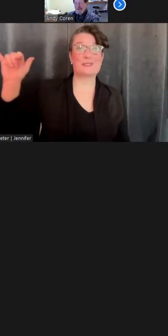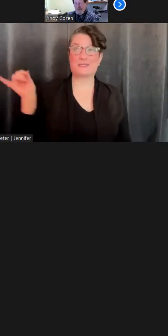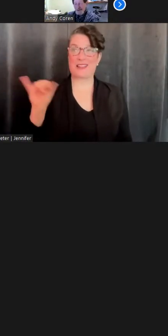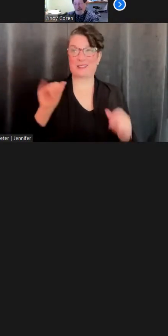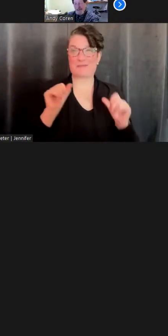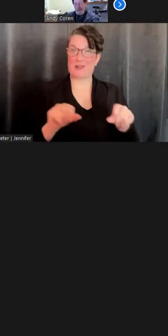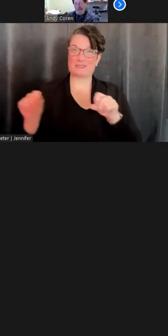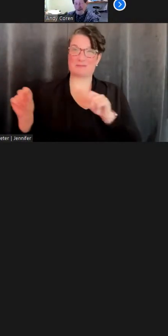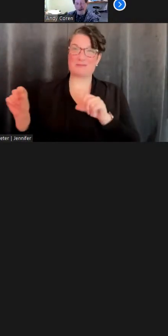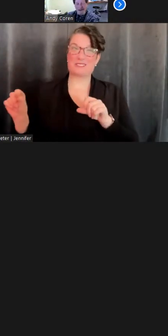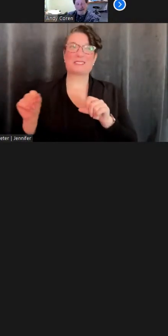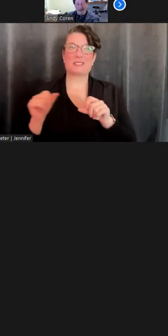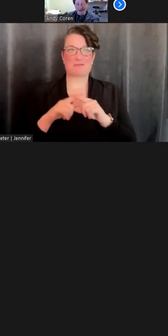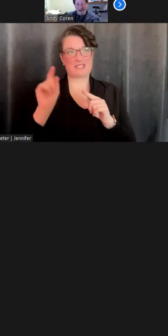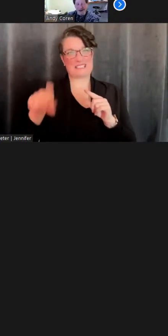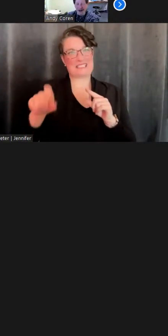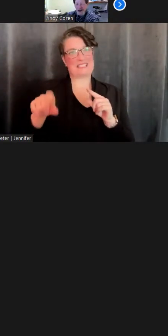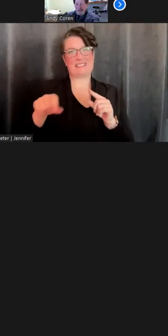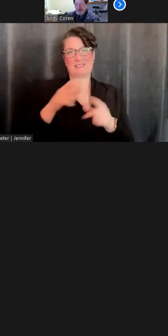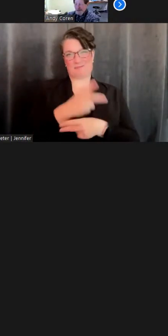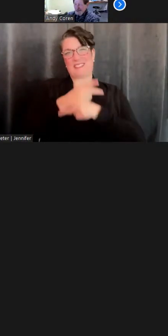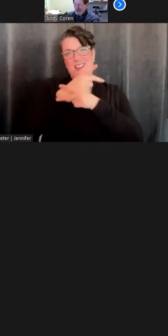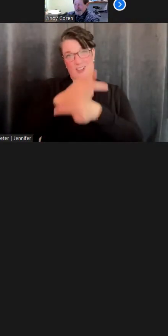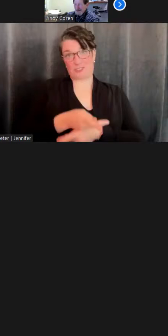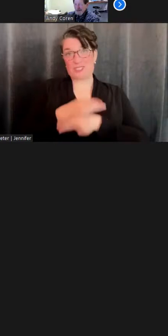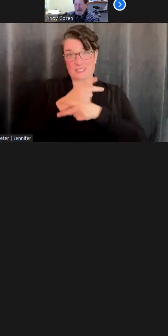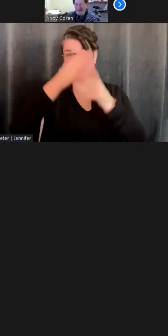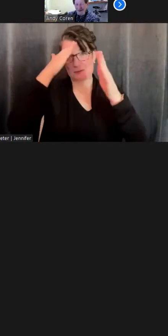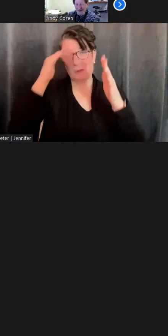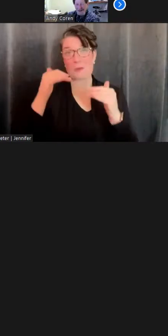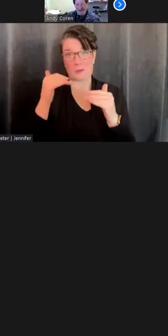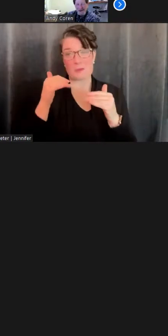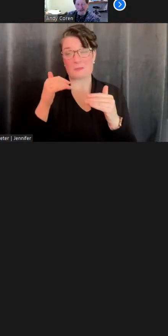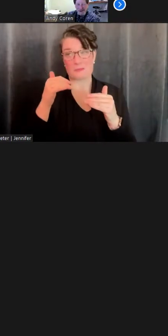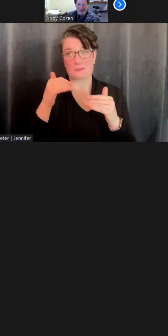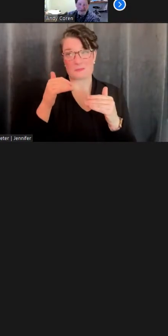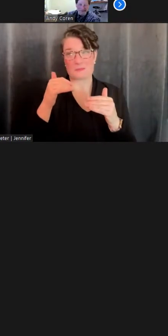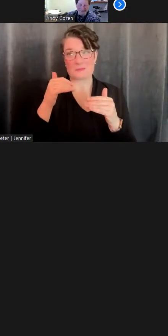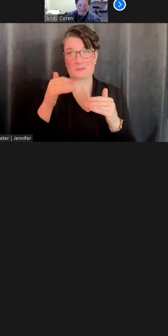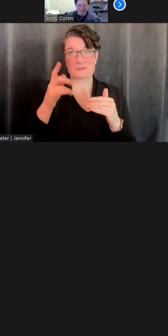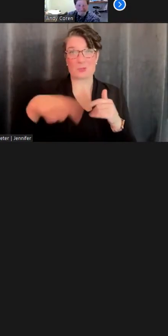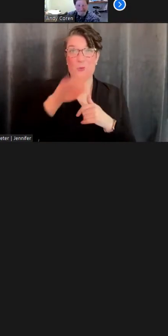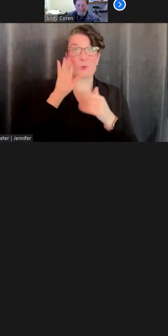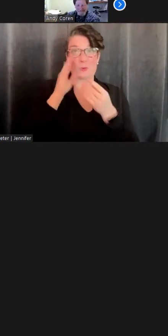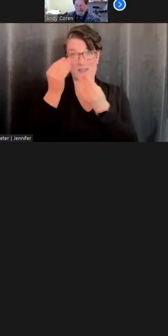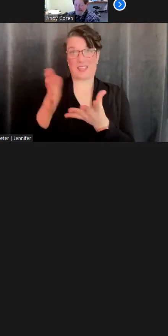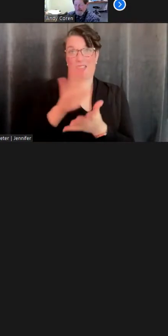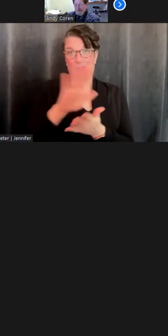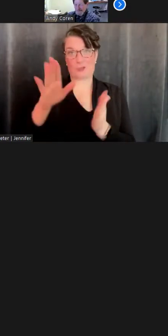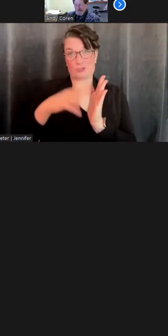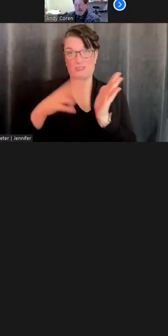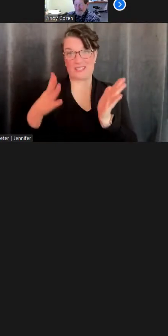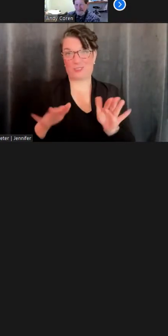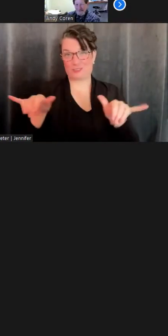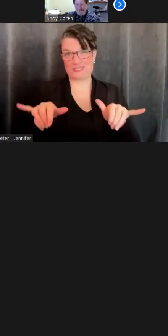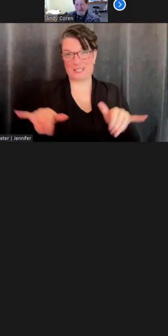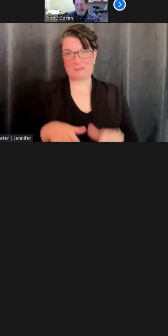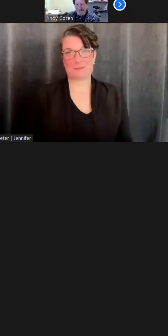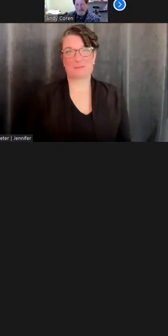it. But we do need to take precautions. So I hope you'll tell that to your readers.